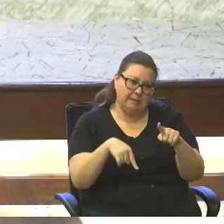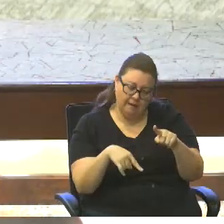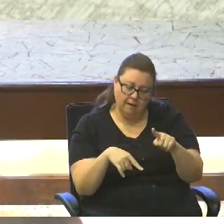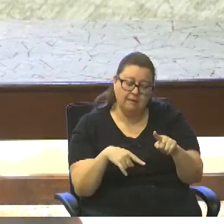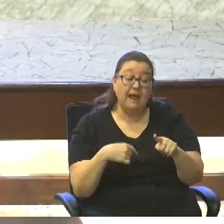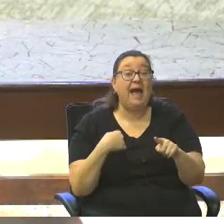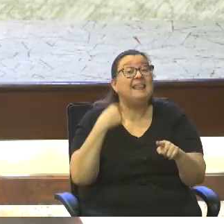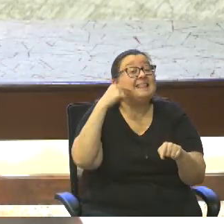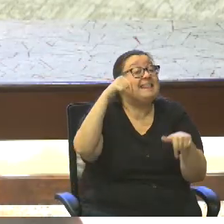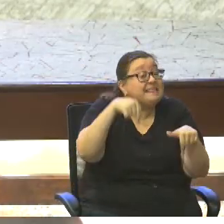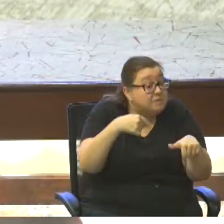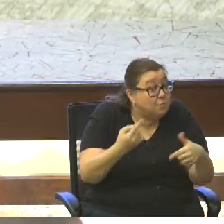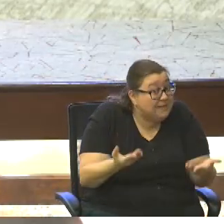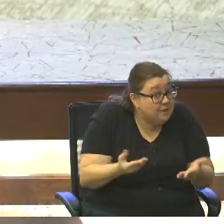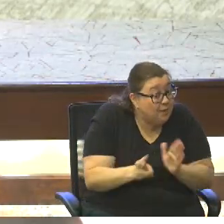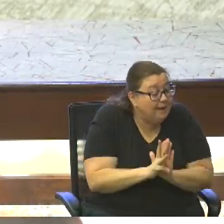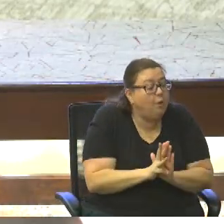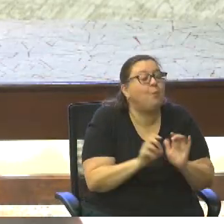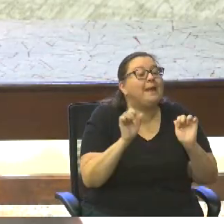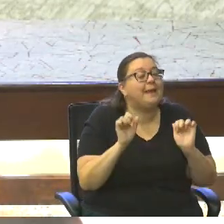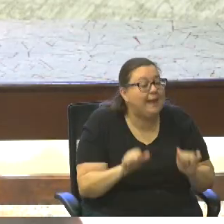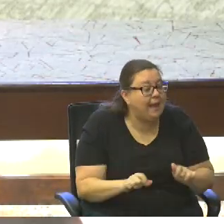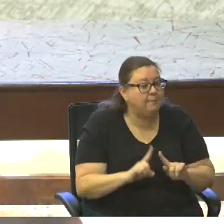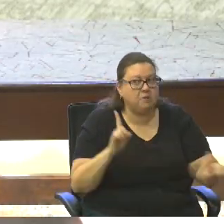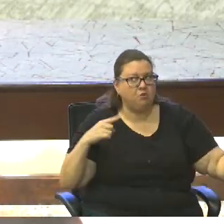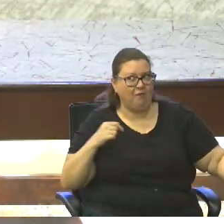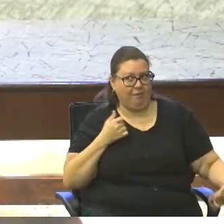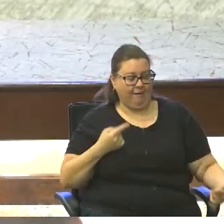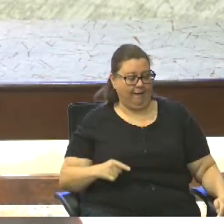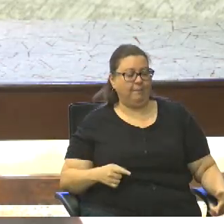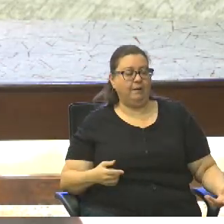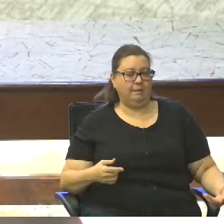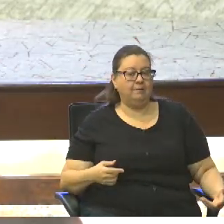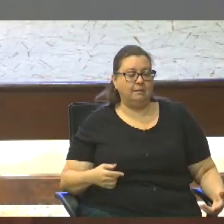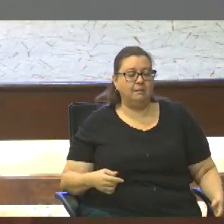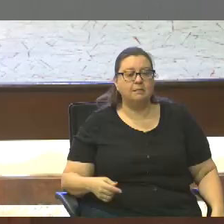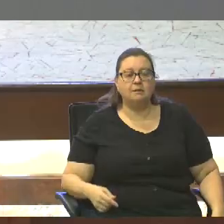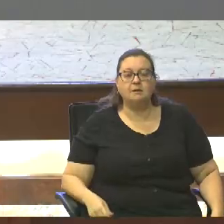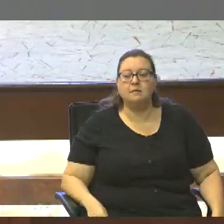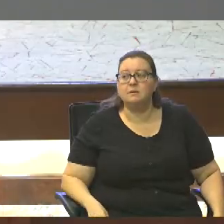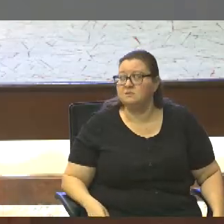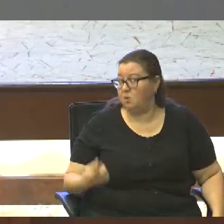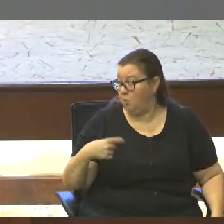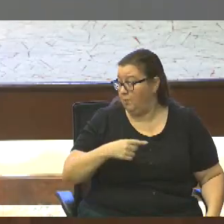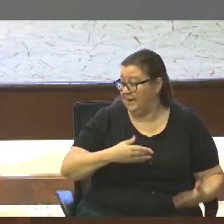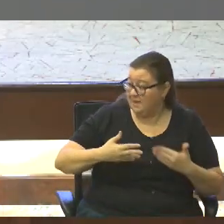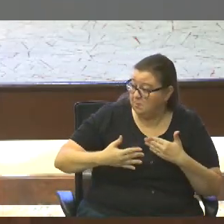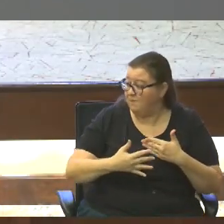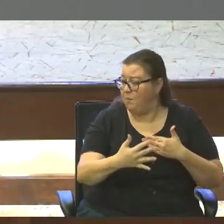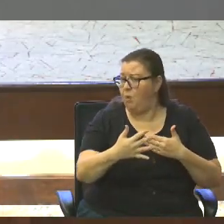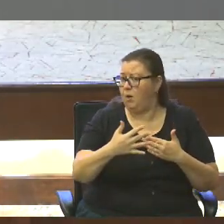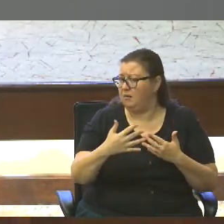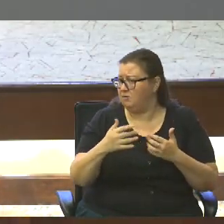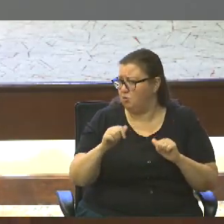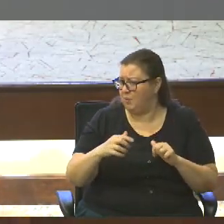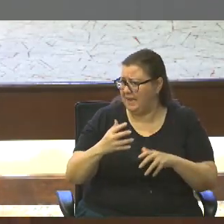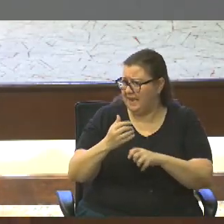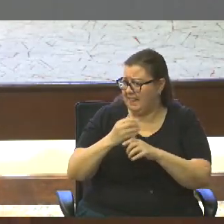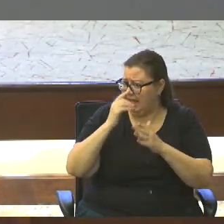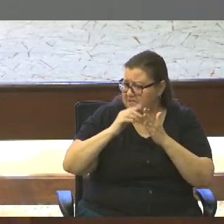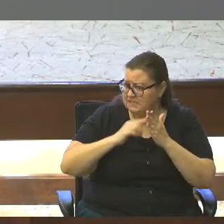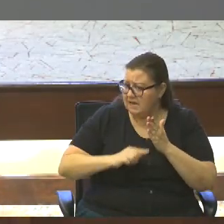it is possible for this airport. It just hasn't happened up until this point. So if we were to move forward with kind of a study, we could get not only